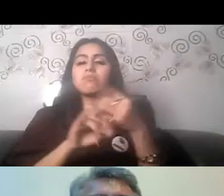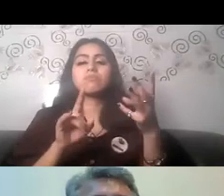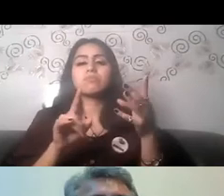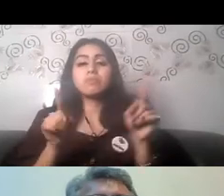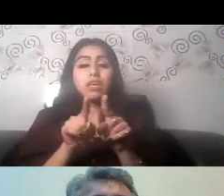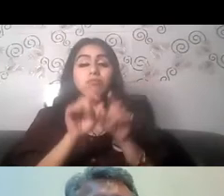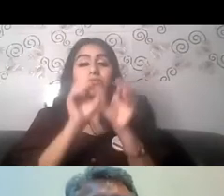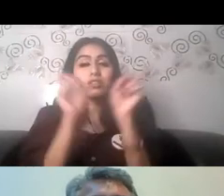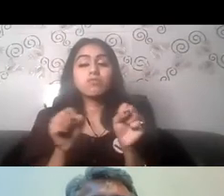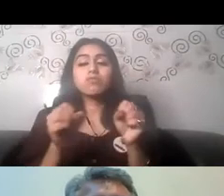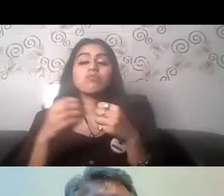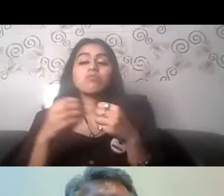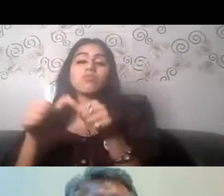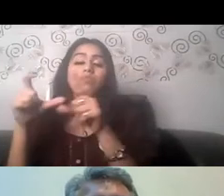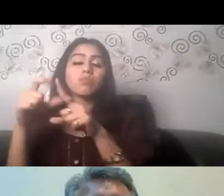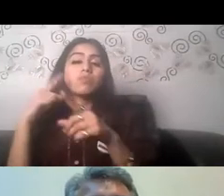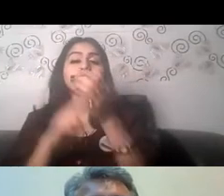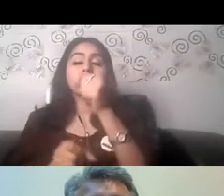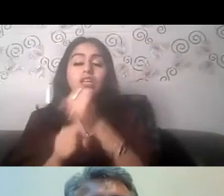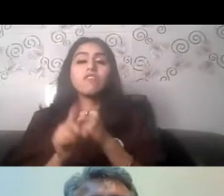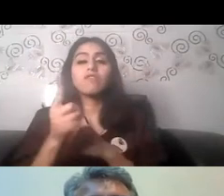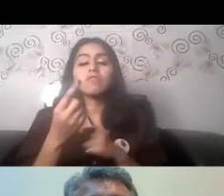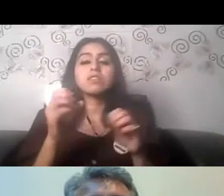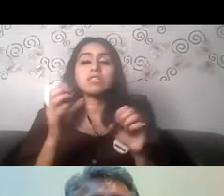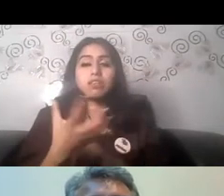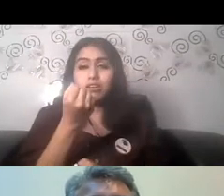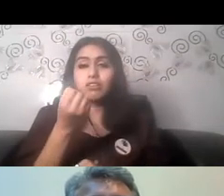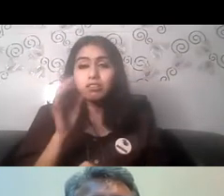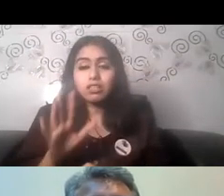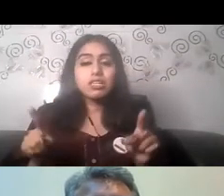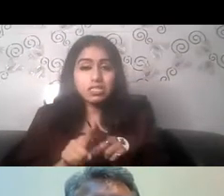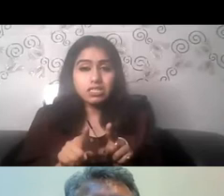structural barriers, and the harder it gets, for example, to